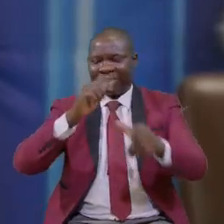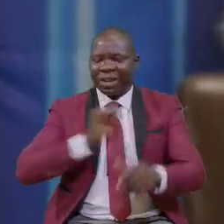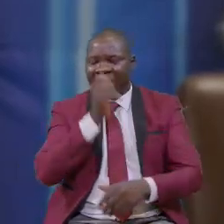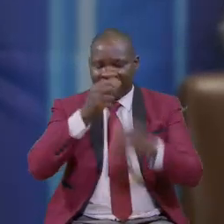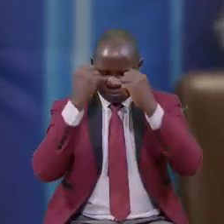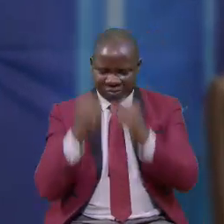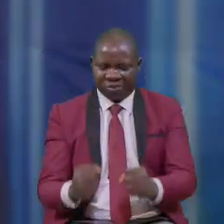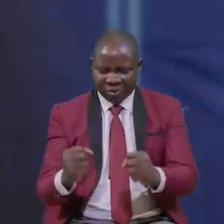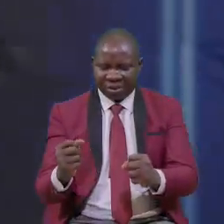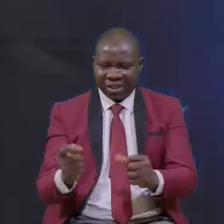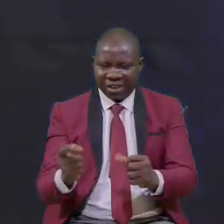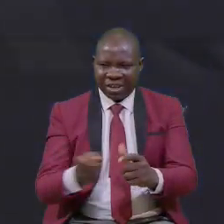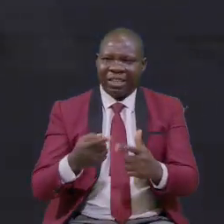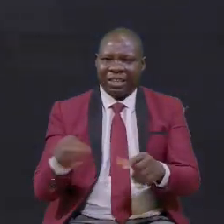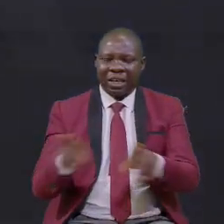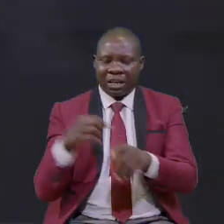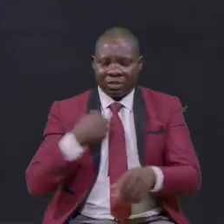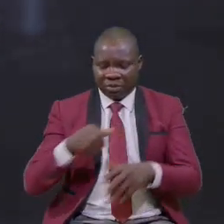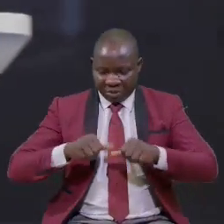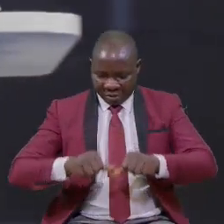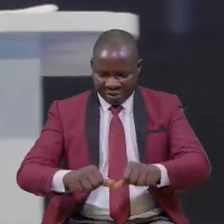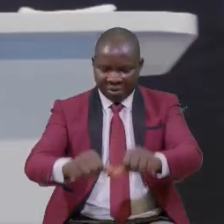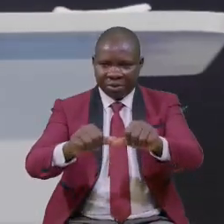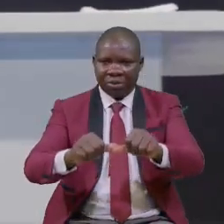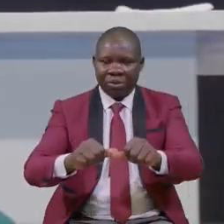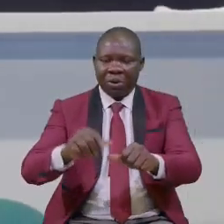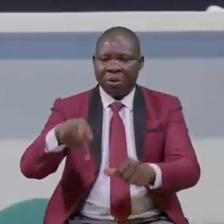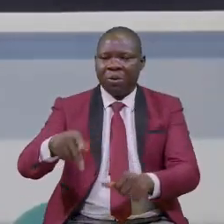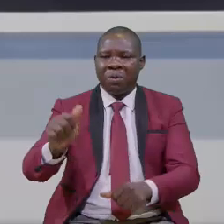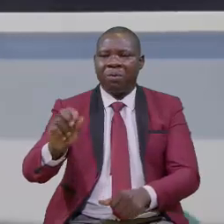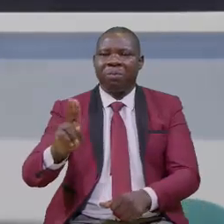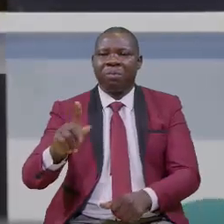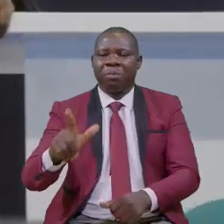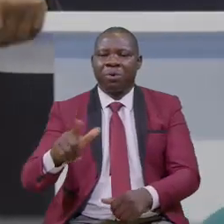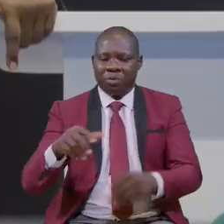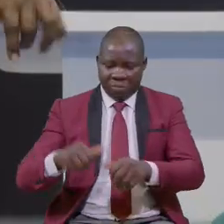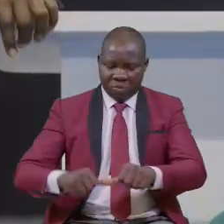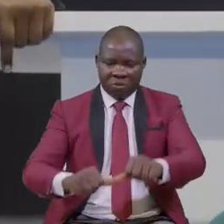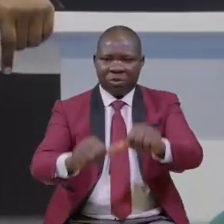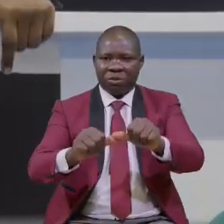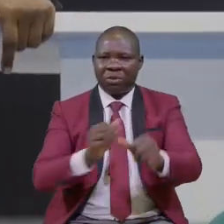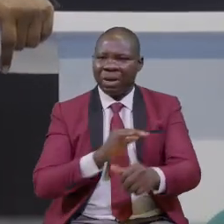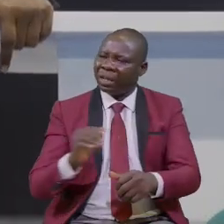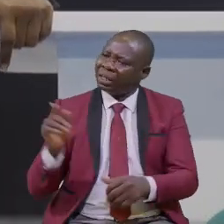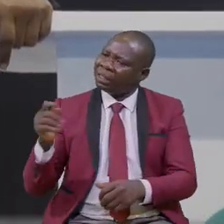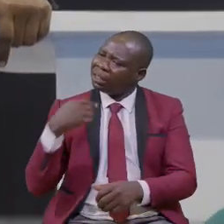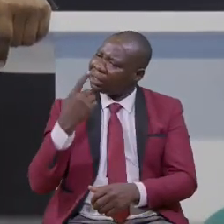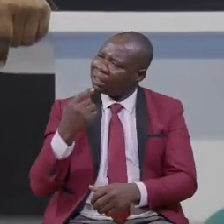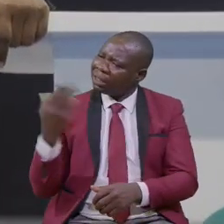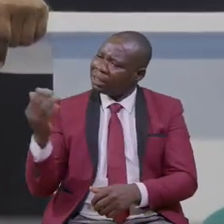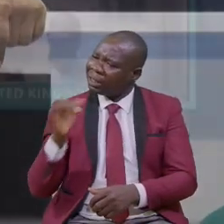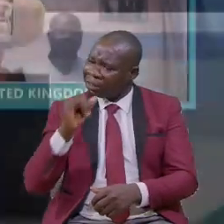And then, as you move on, Paul the apostle moved on. And there was, he said, where the sentence of